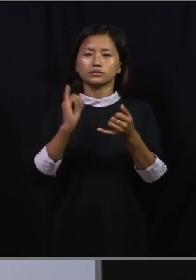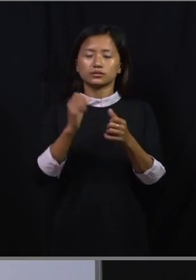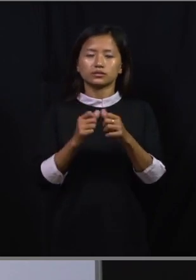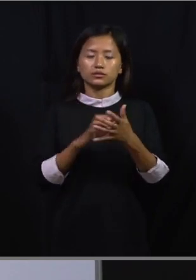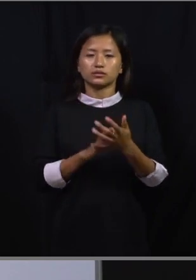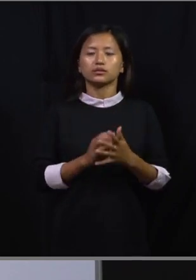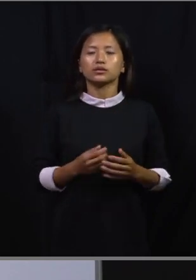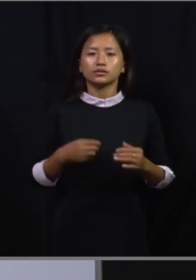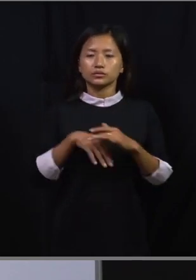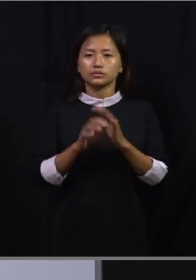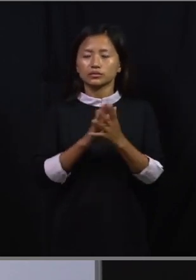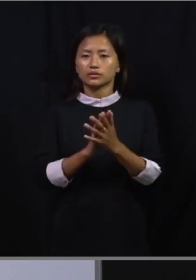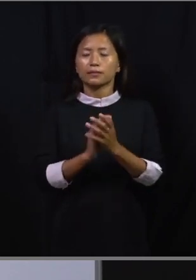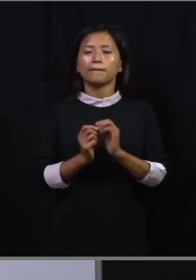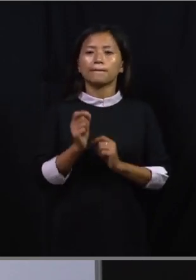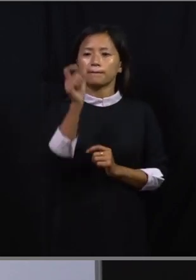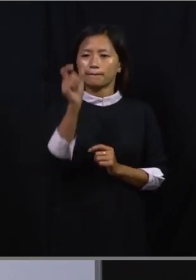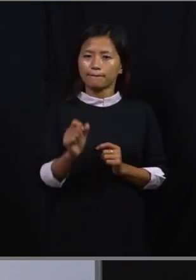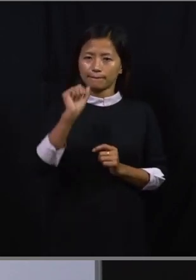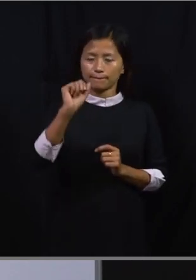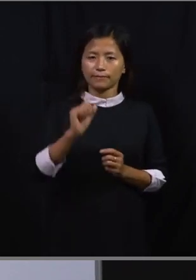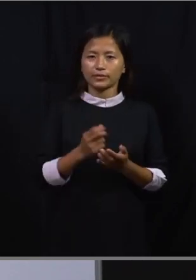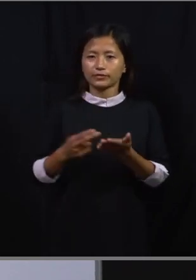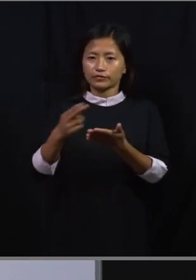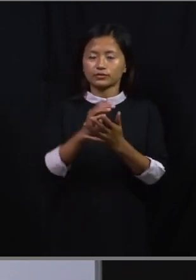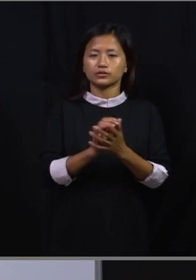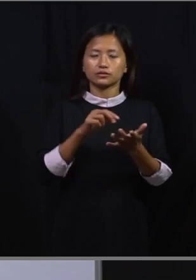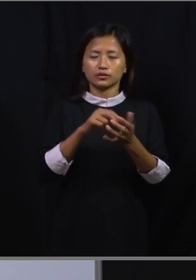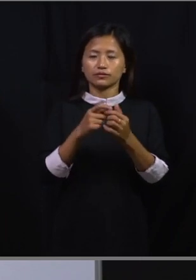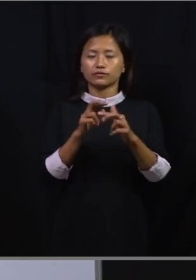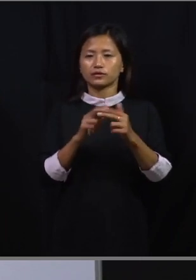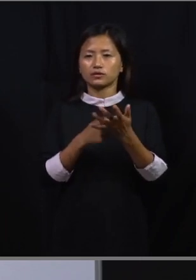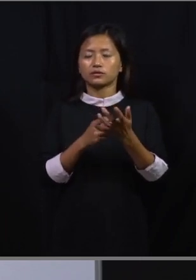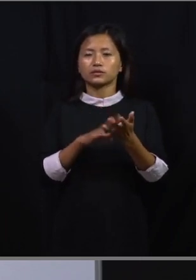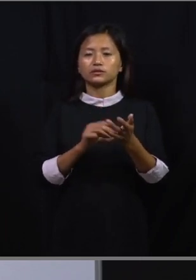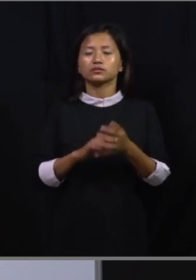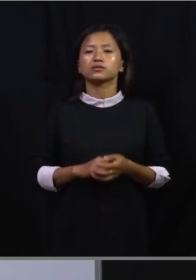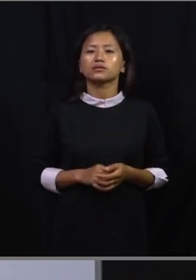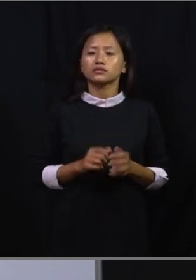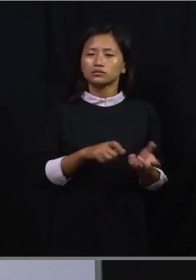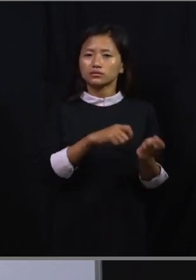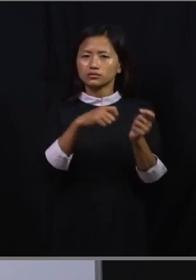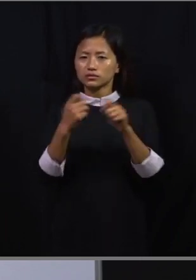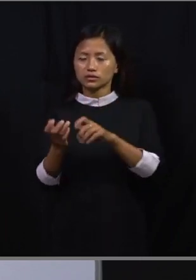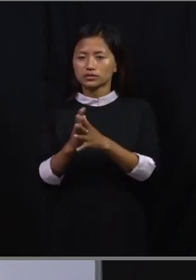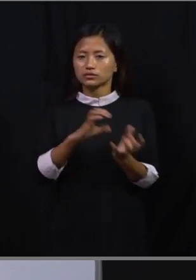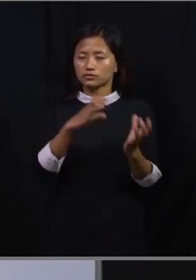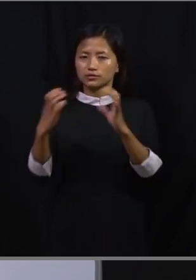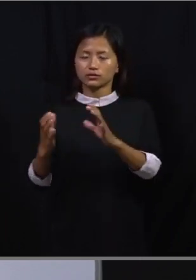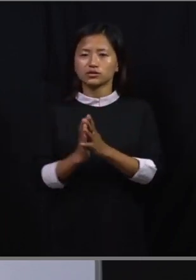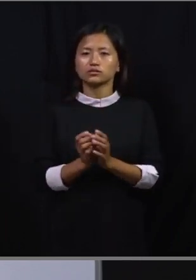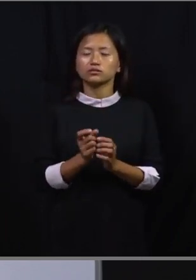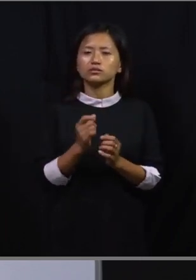to the private firms. Okay, again, the industries, they wanted to convert it into a private-based